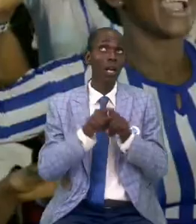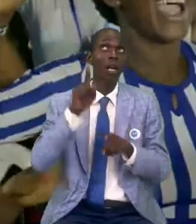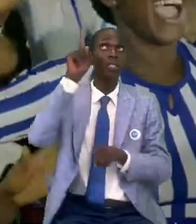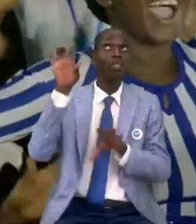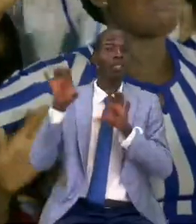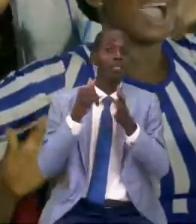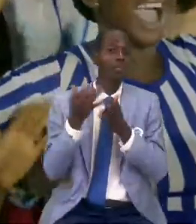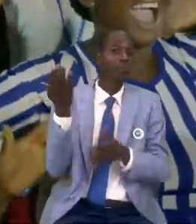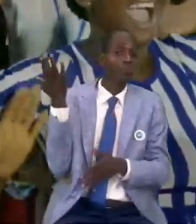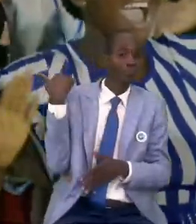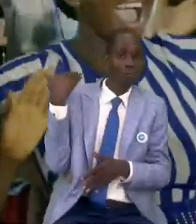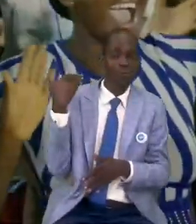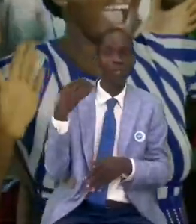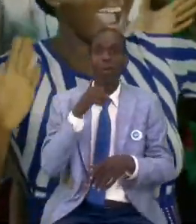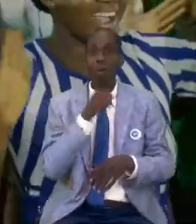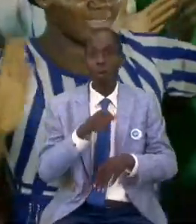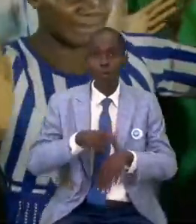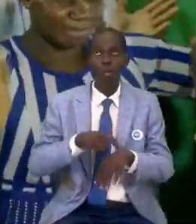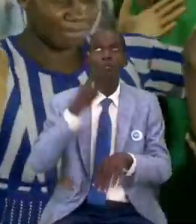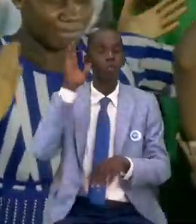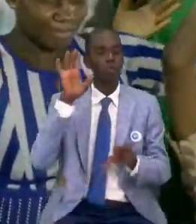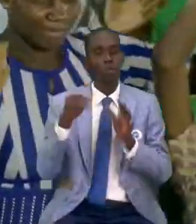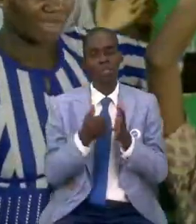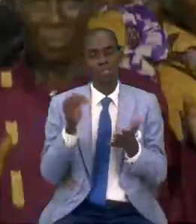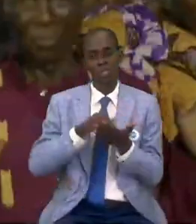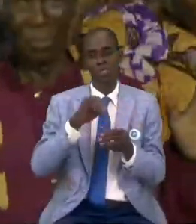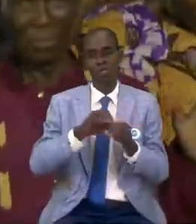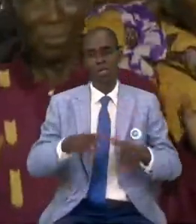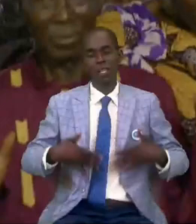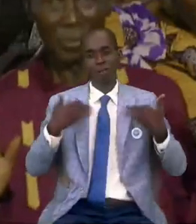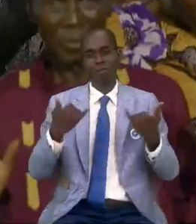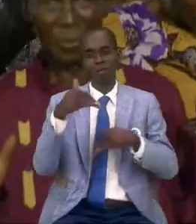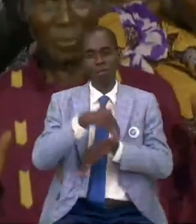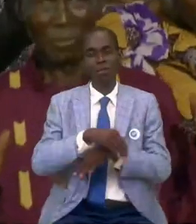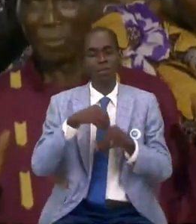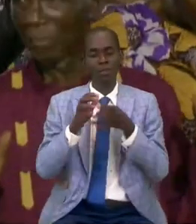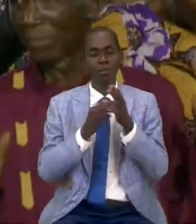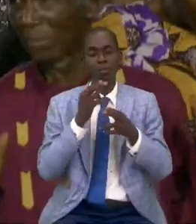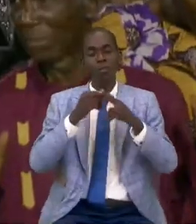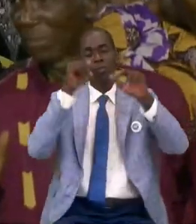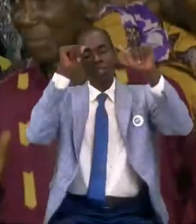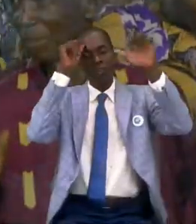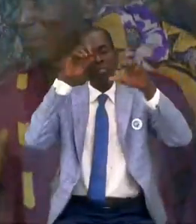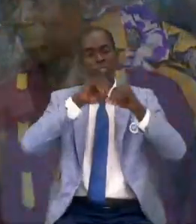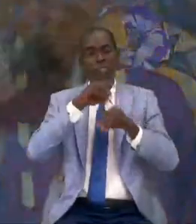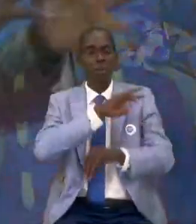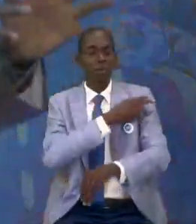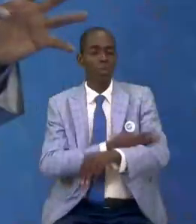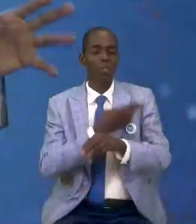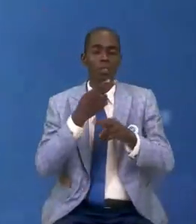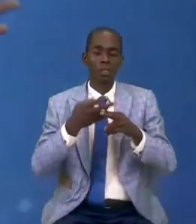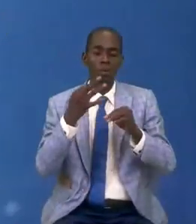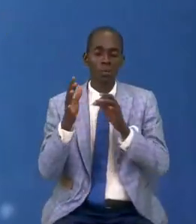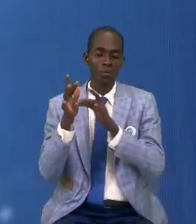tonight. Father, in the mighty name of Jesus, we thank you, because that